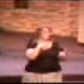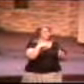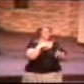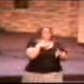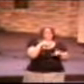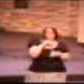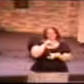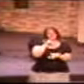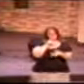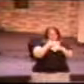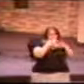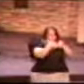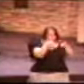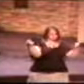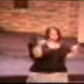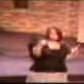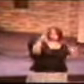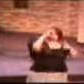trust